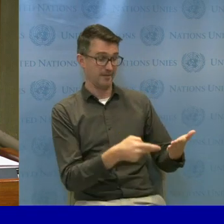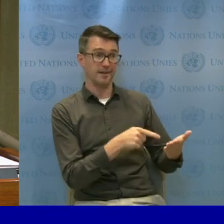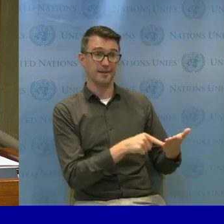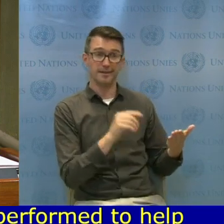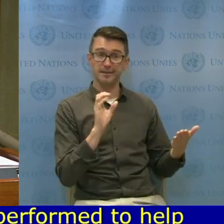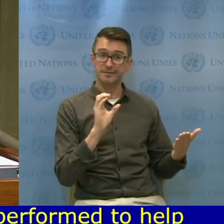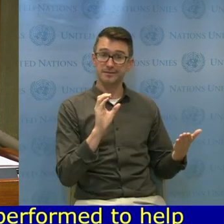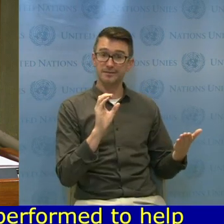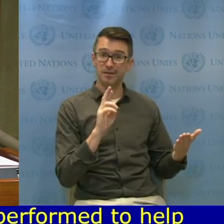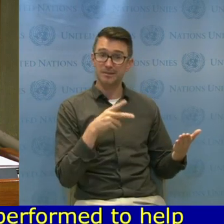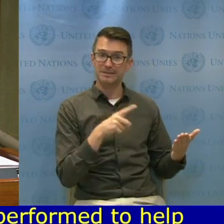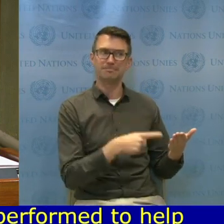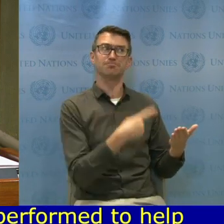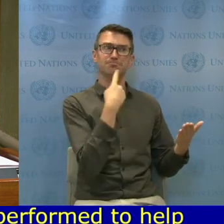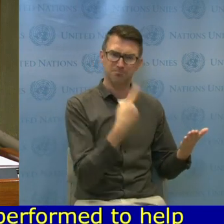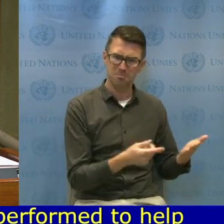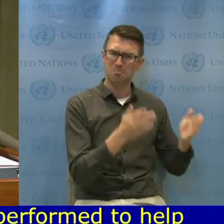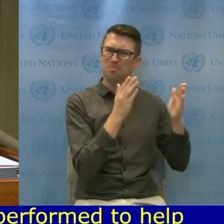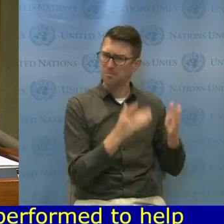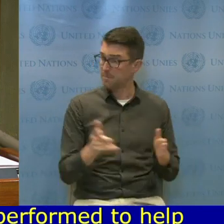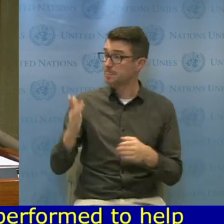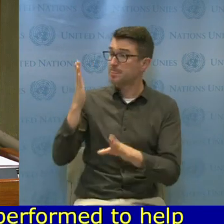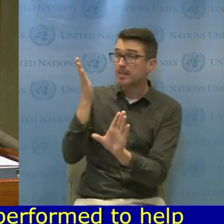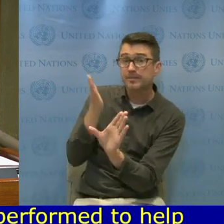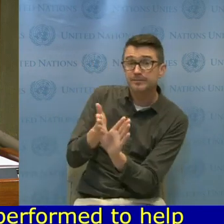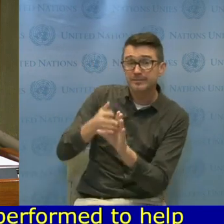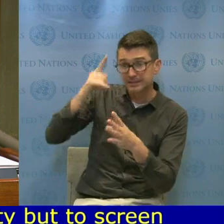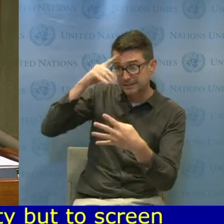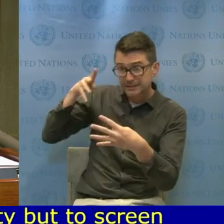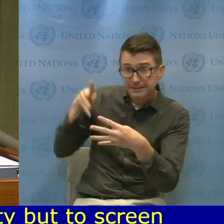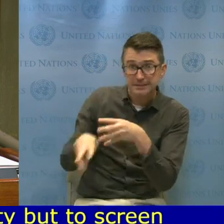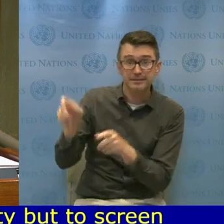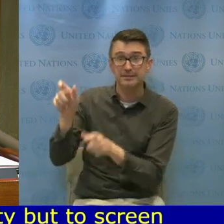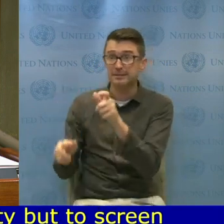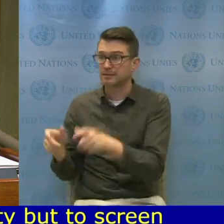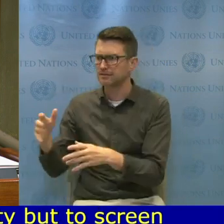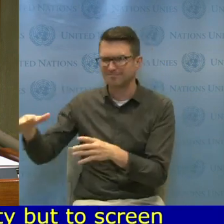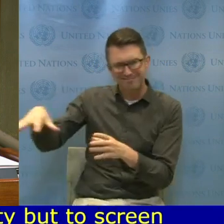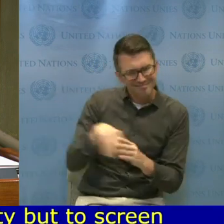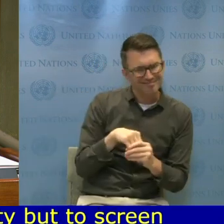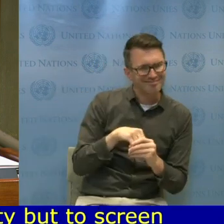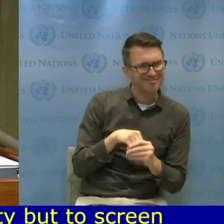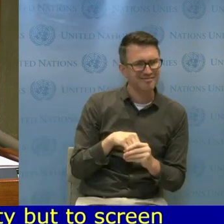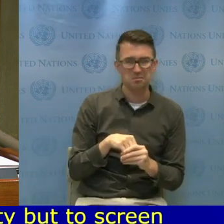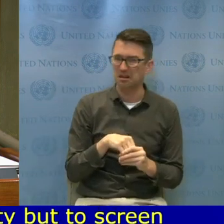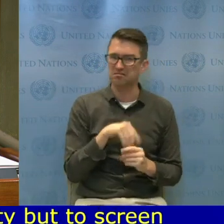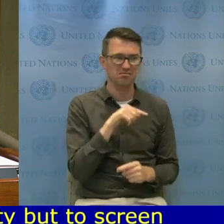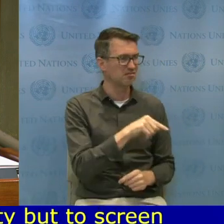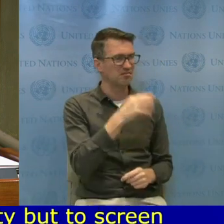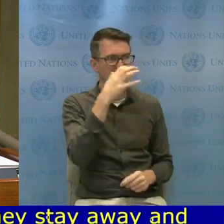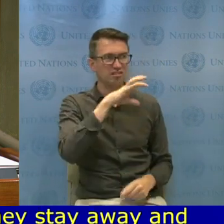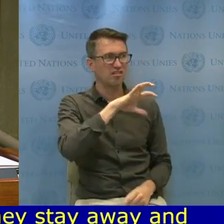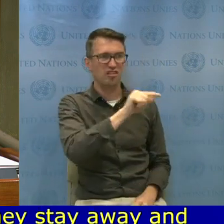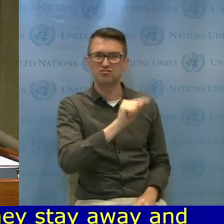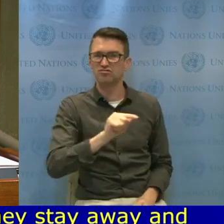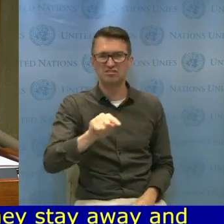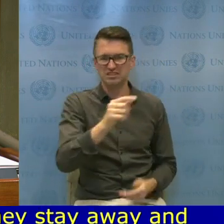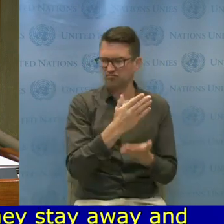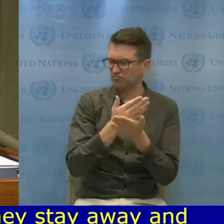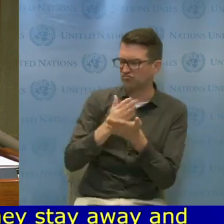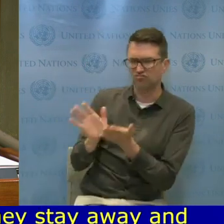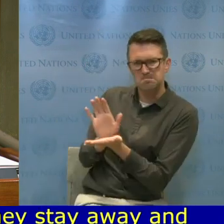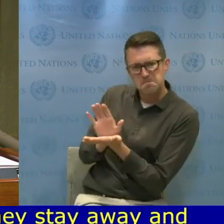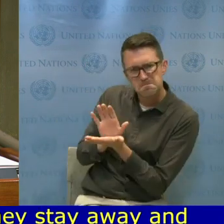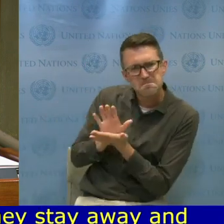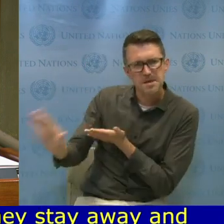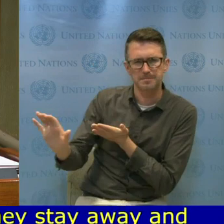not becoming a hindrance of society. These examinations are not free, of course. Doctors' fees must be paid, and since it's not